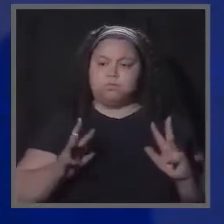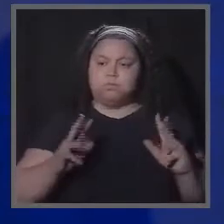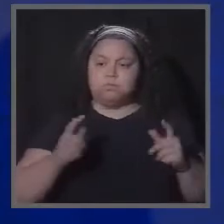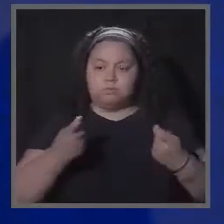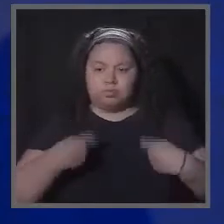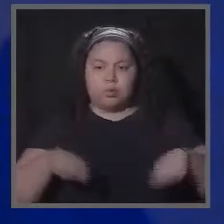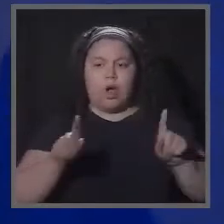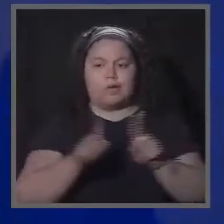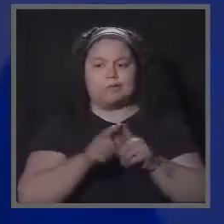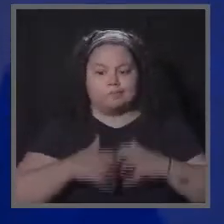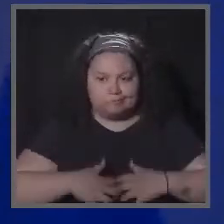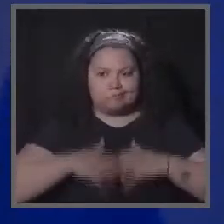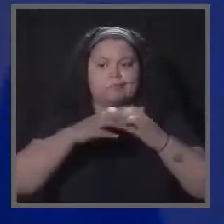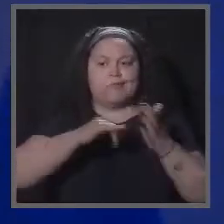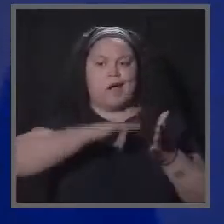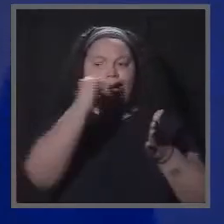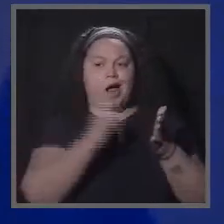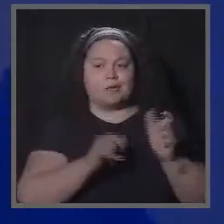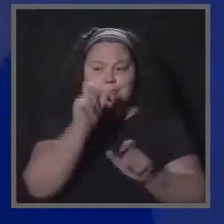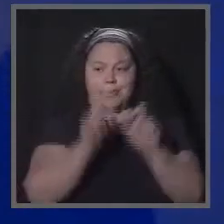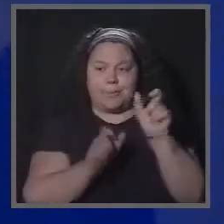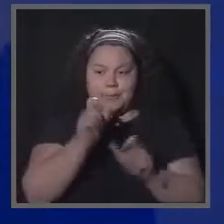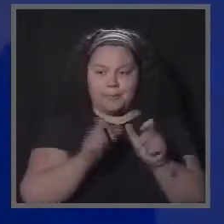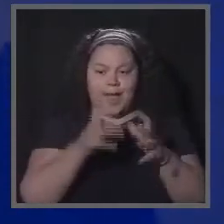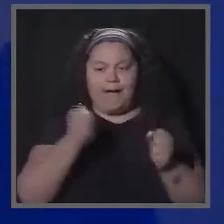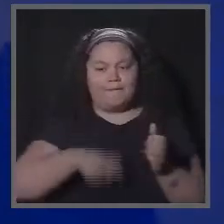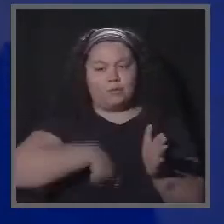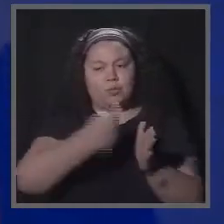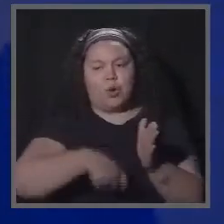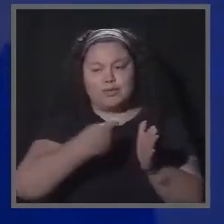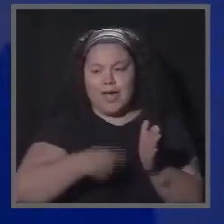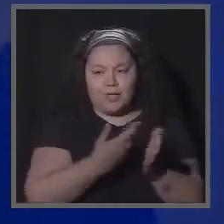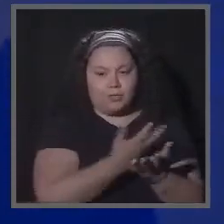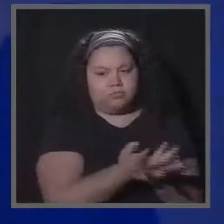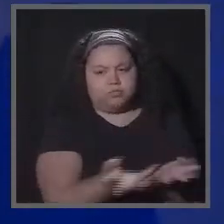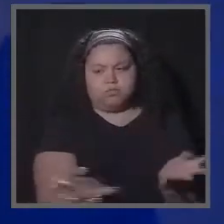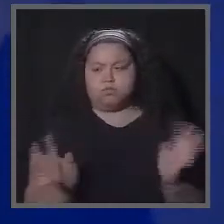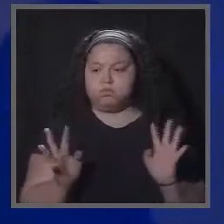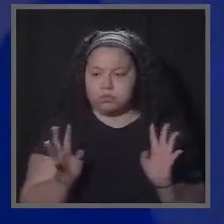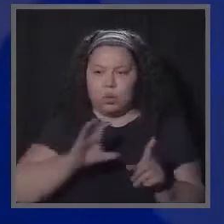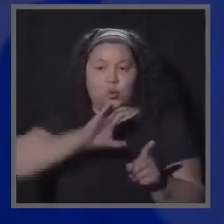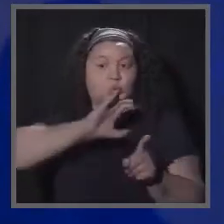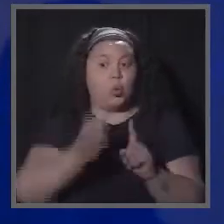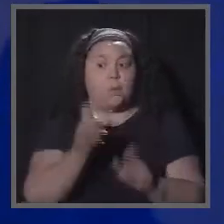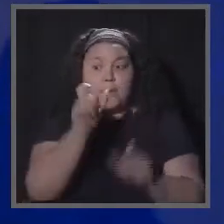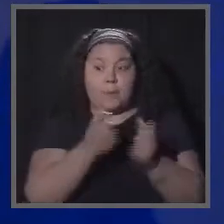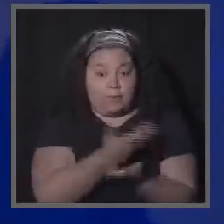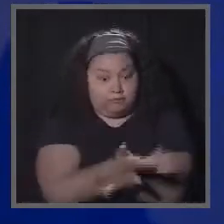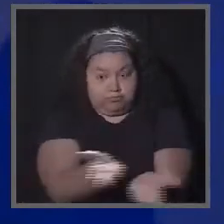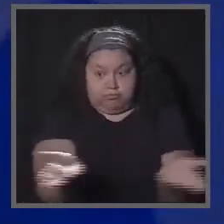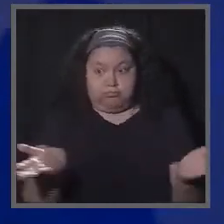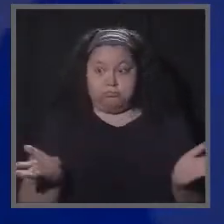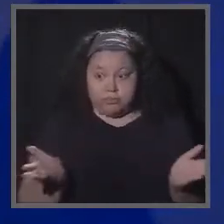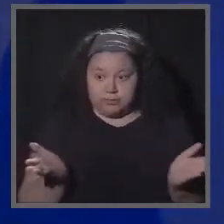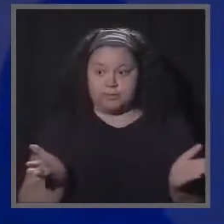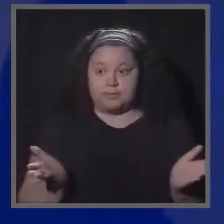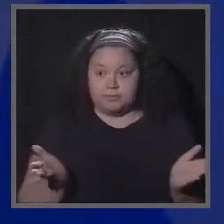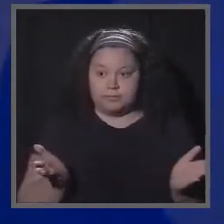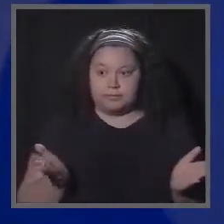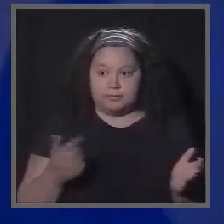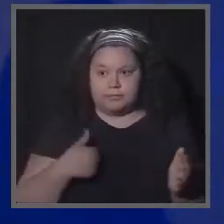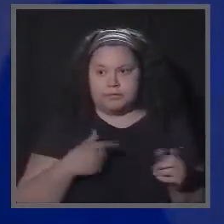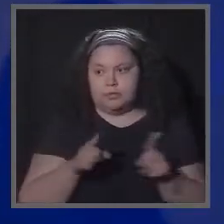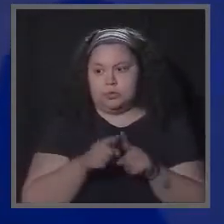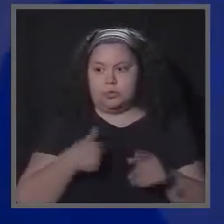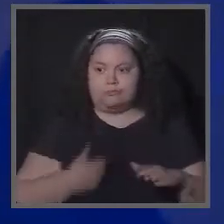the arts director, arts management of the program Culture for All in several municipalities, and I'm also